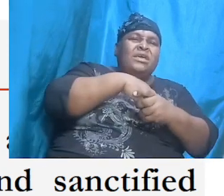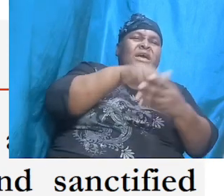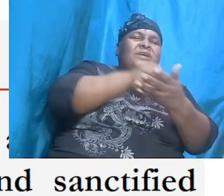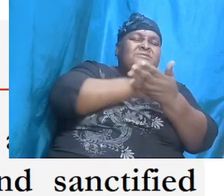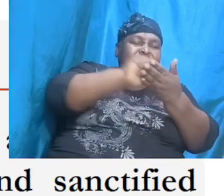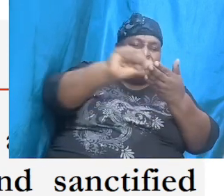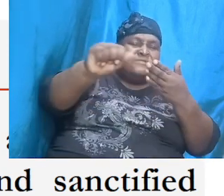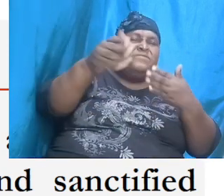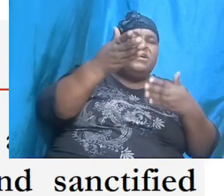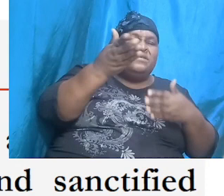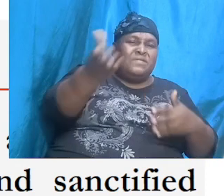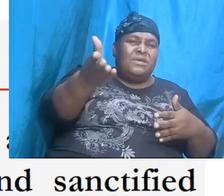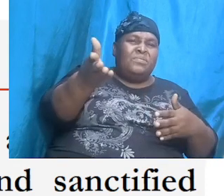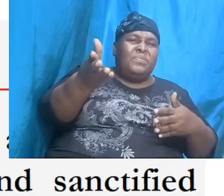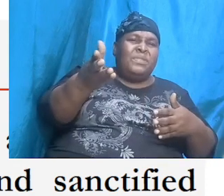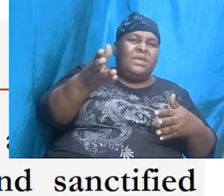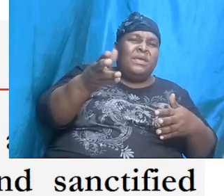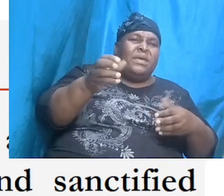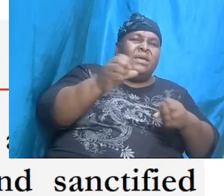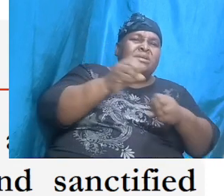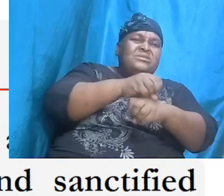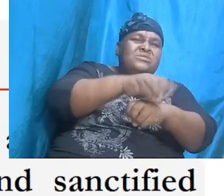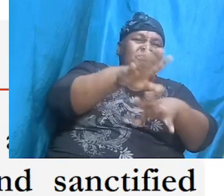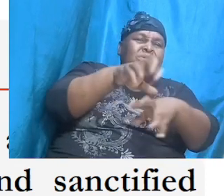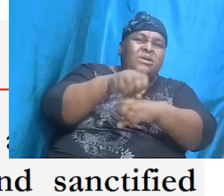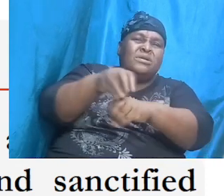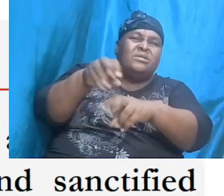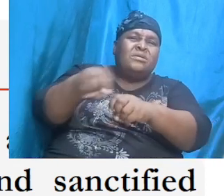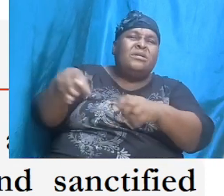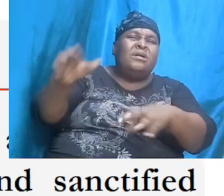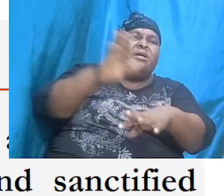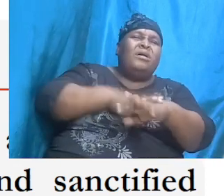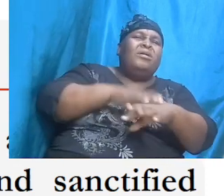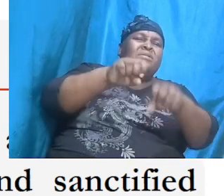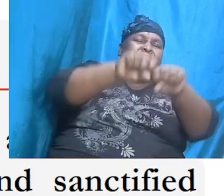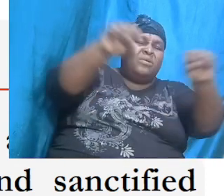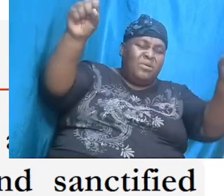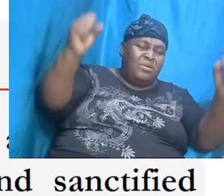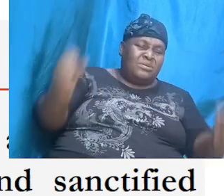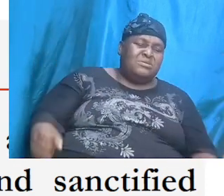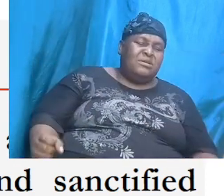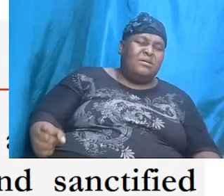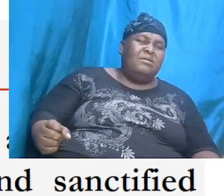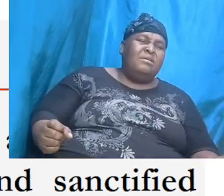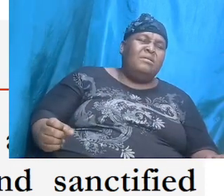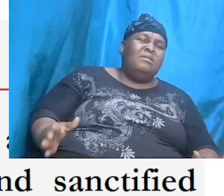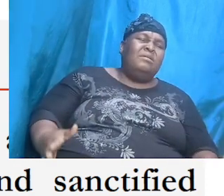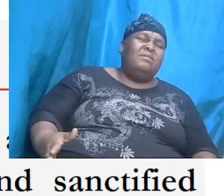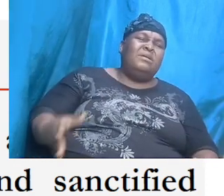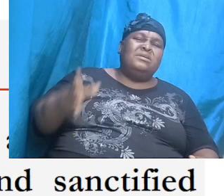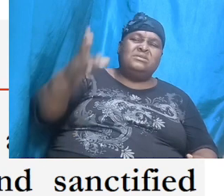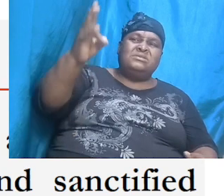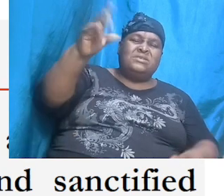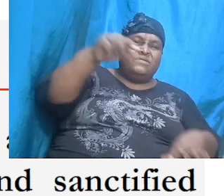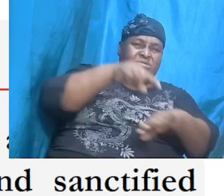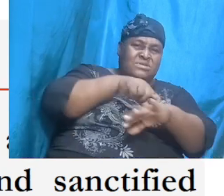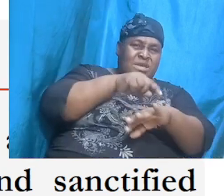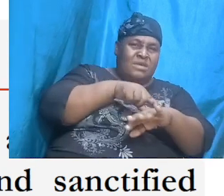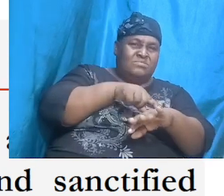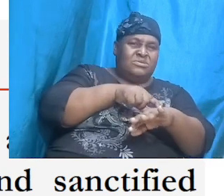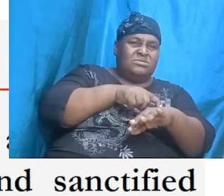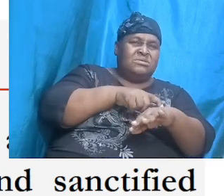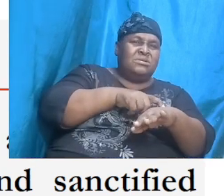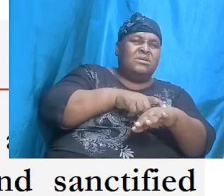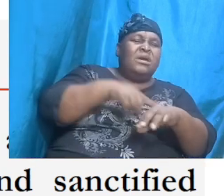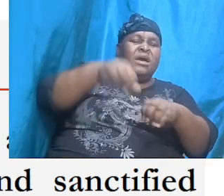them. And he sprinkled thereof upon the altar seven times. Notice, he sprinkled upon the altar seven times